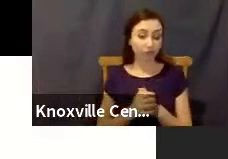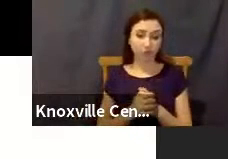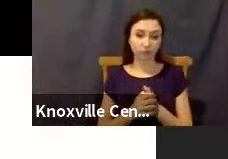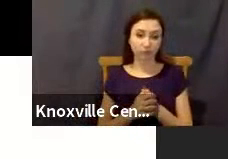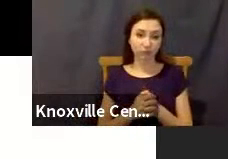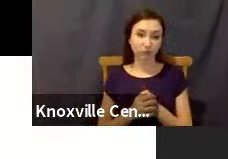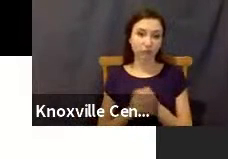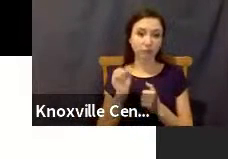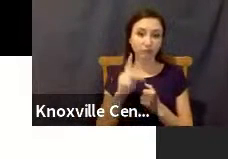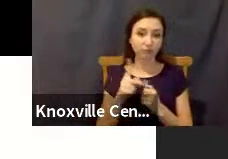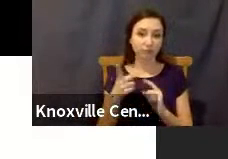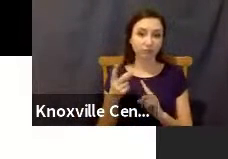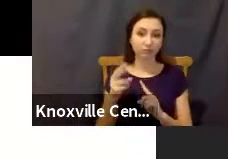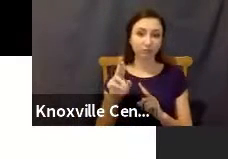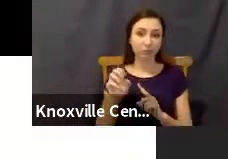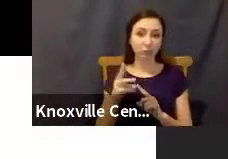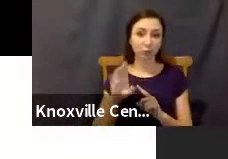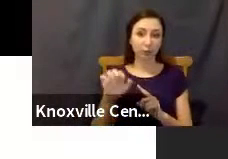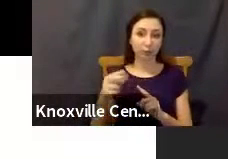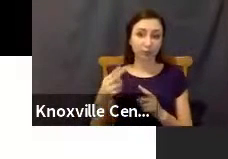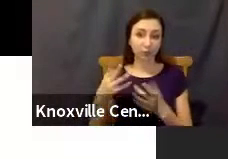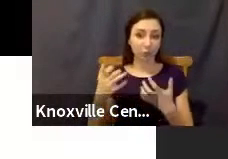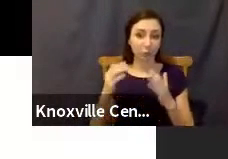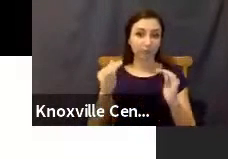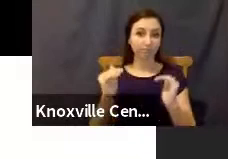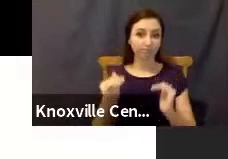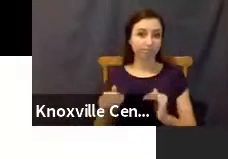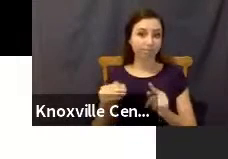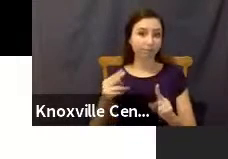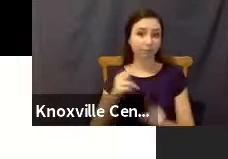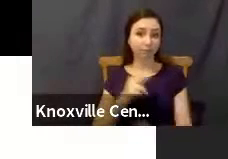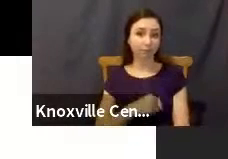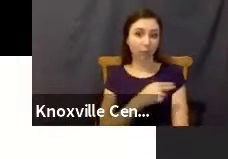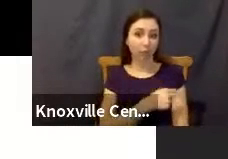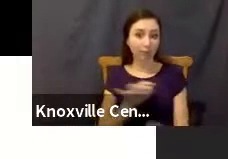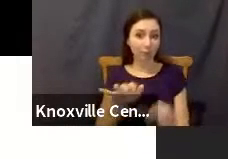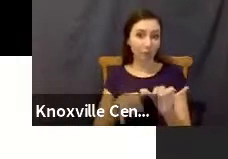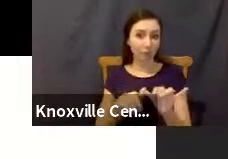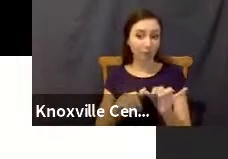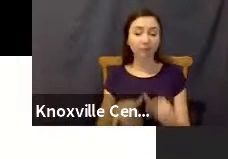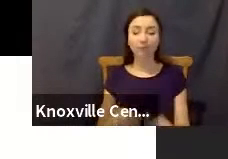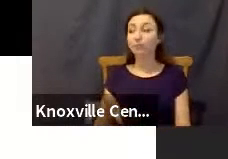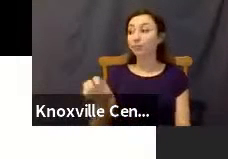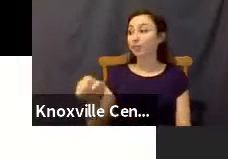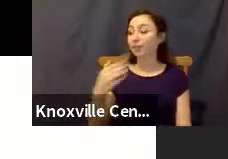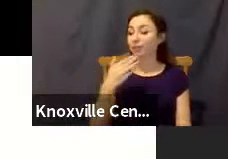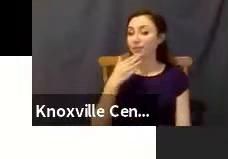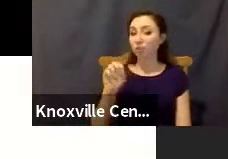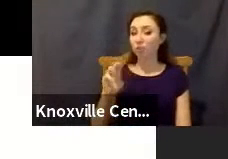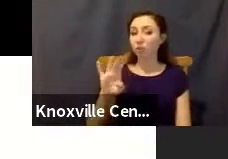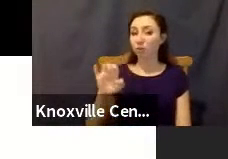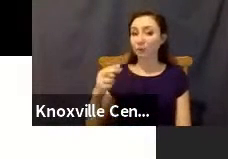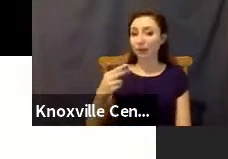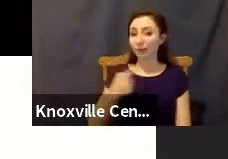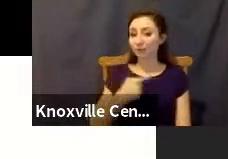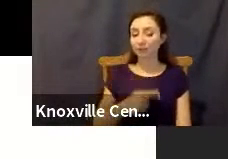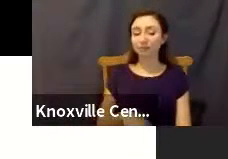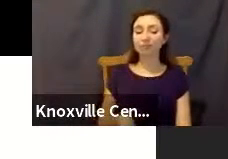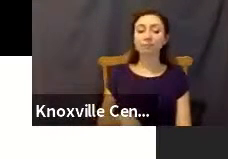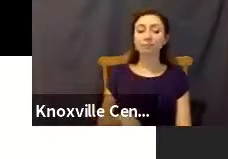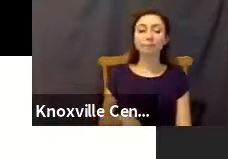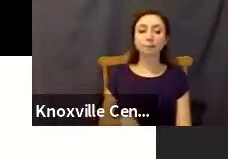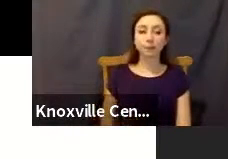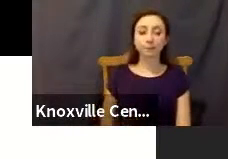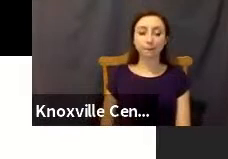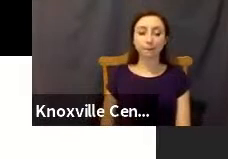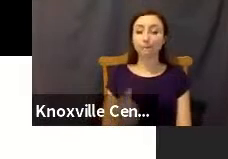All right, Dr. Schmay, you want to take the hospital metric? Yeah, no, thank you. So